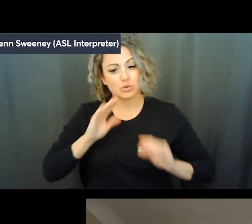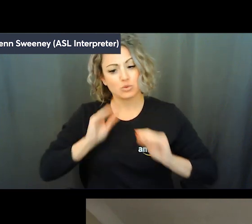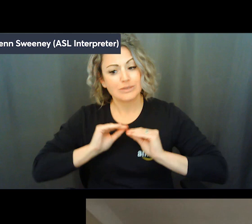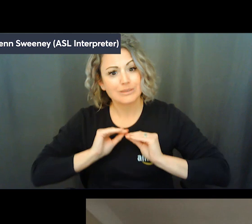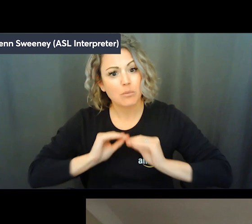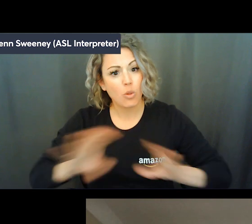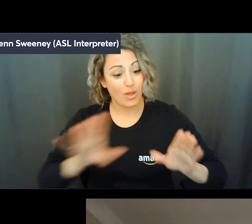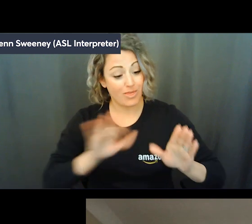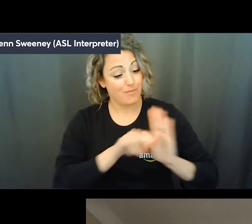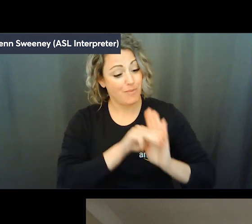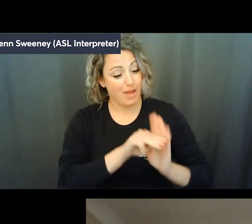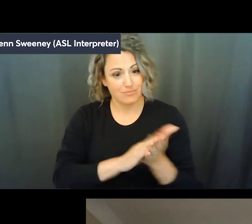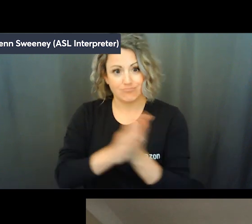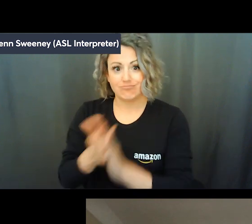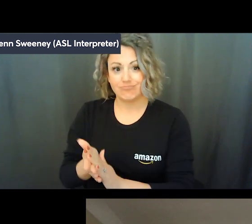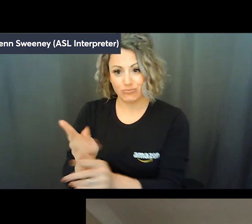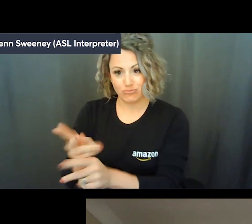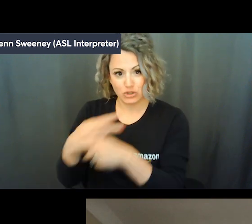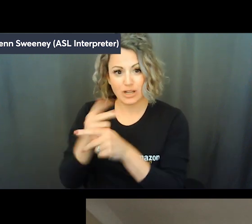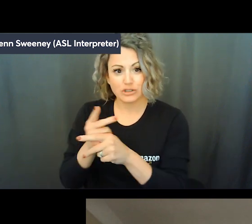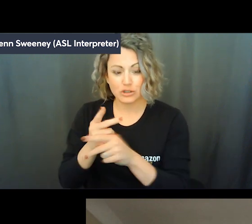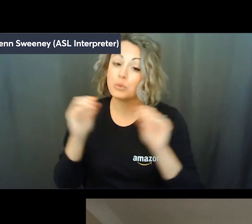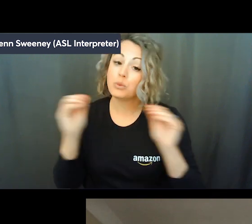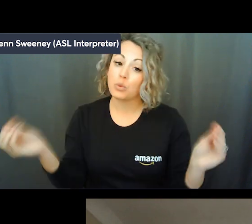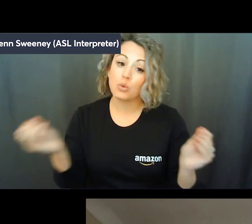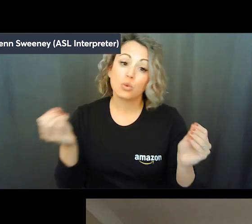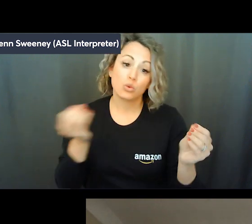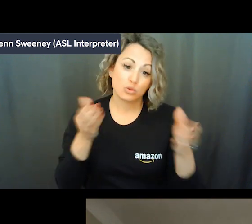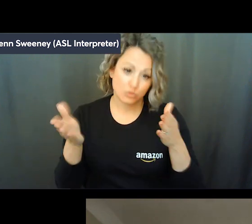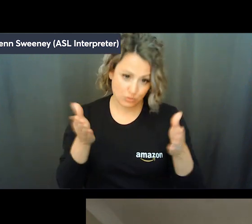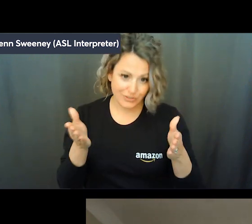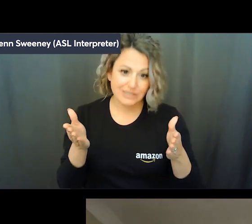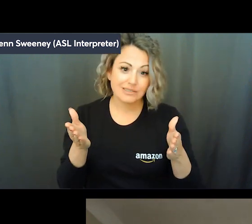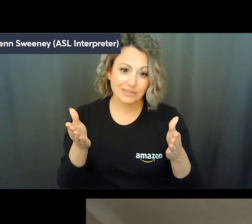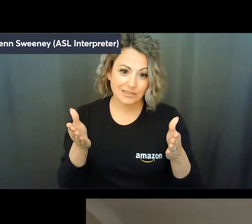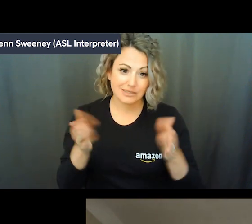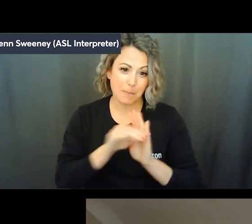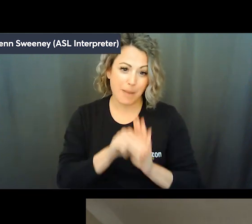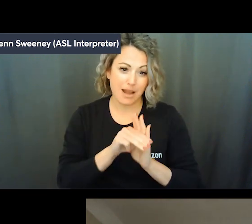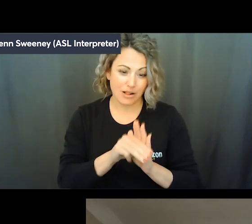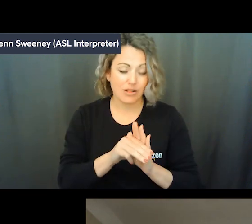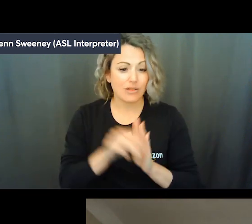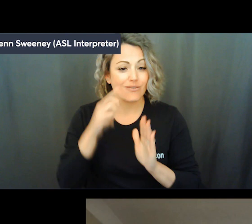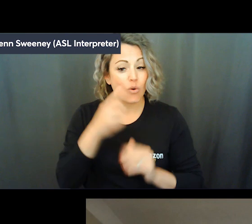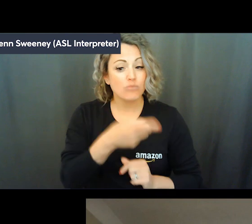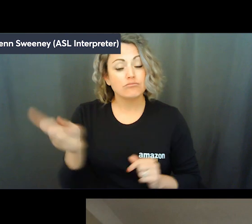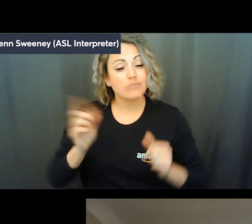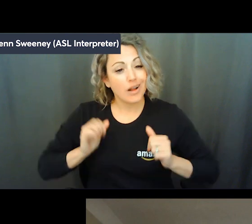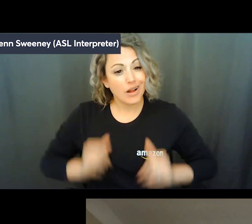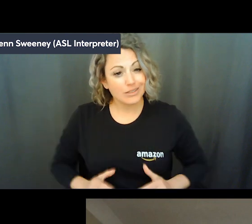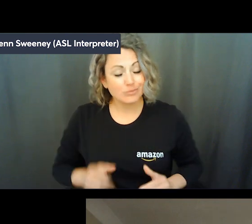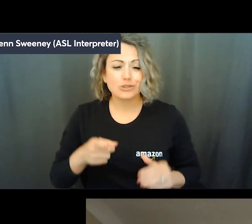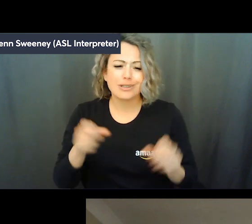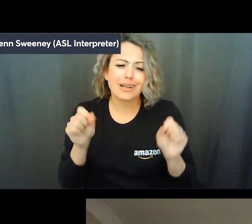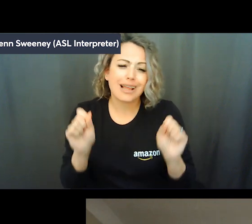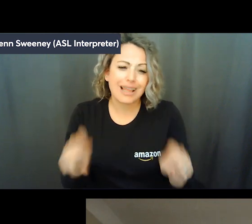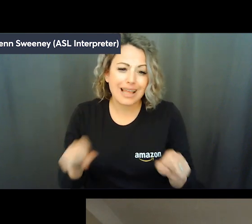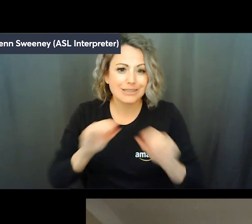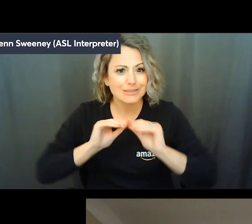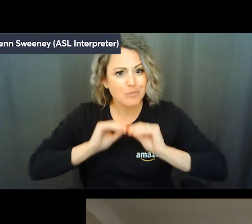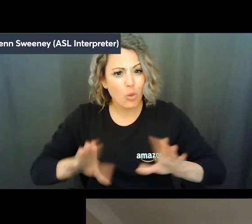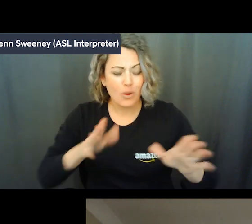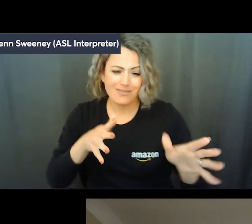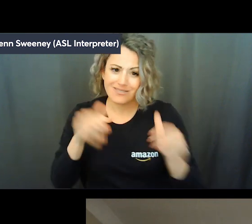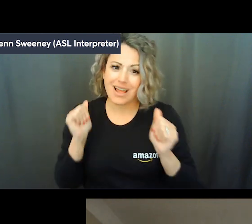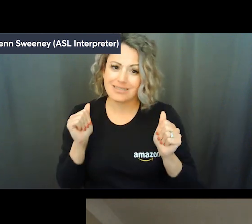into production. It's a serverless inferencing model through which customers can deploy really